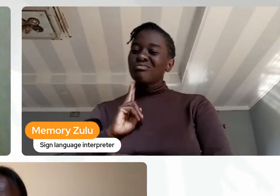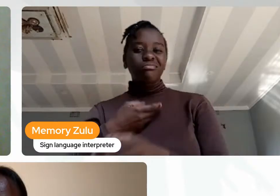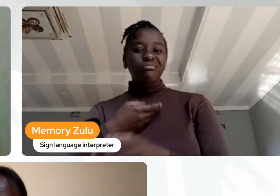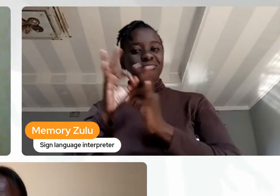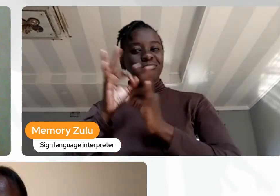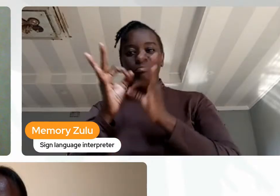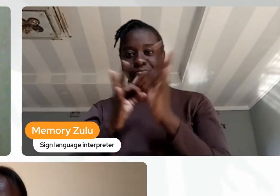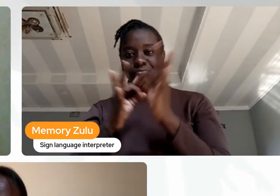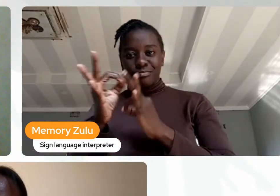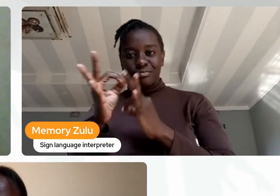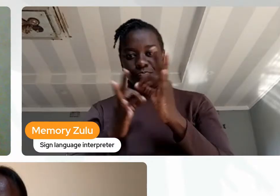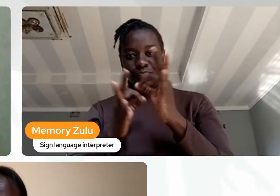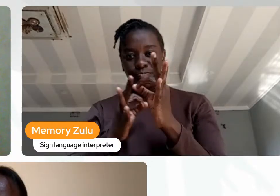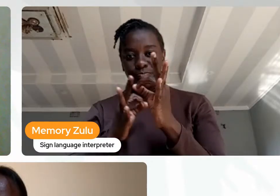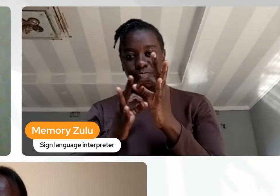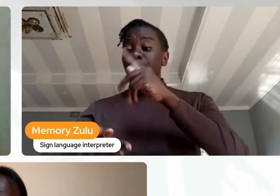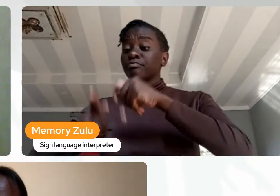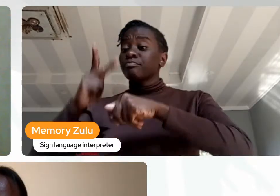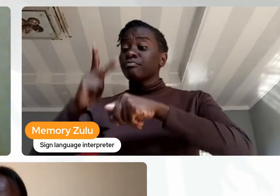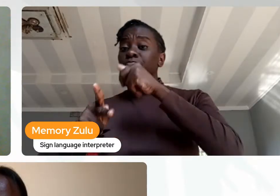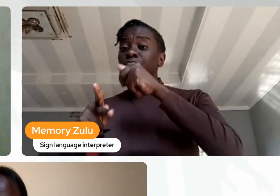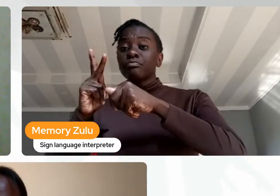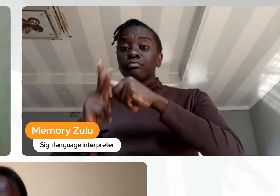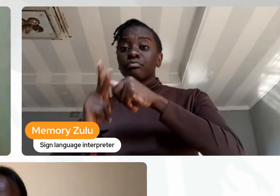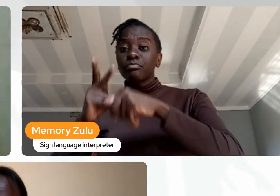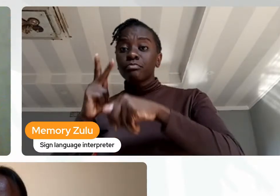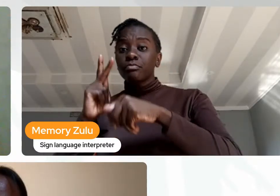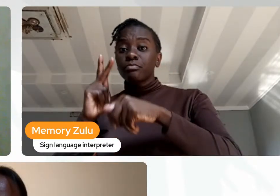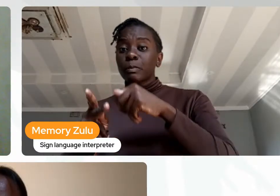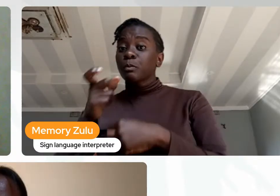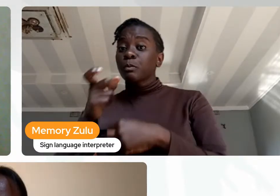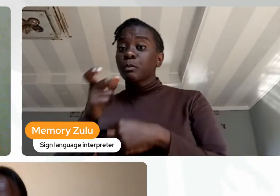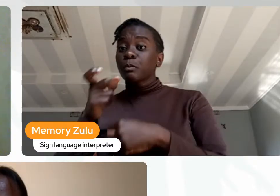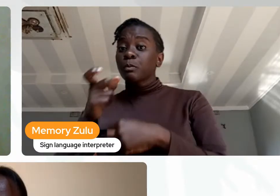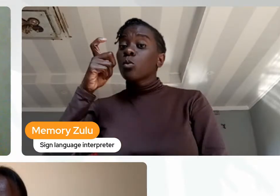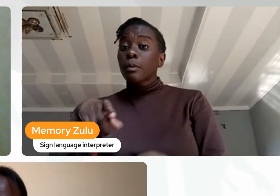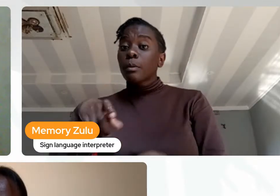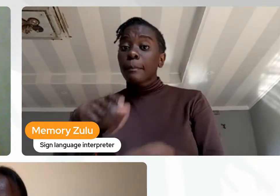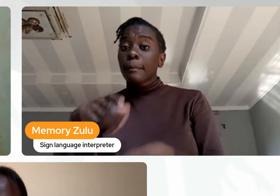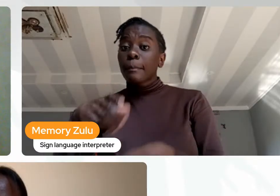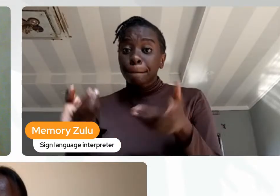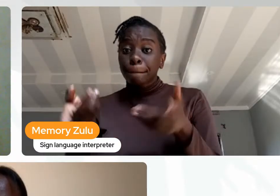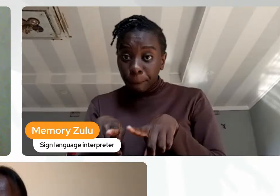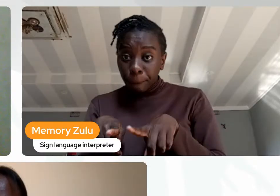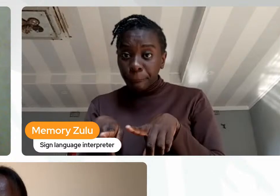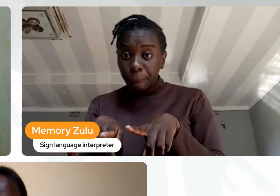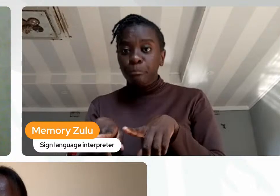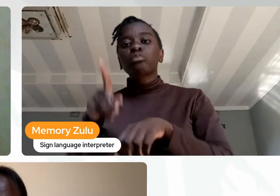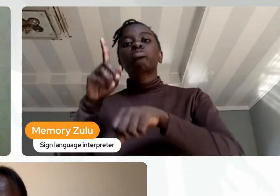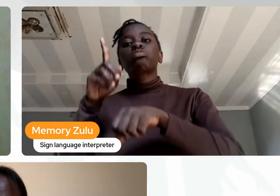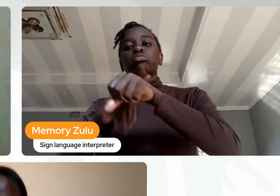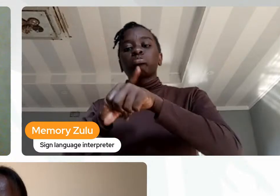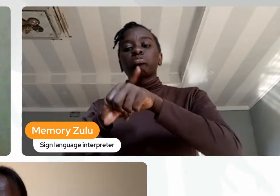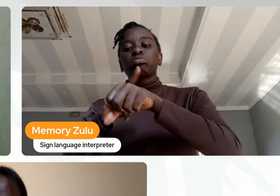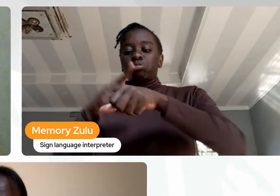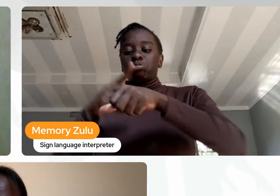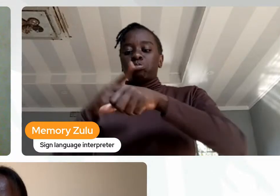The young people, they tend to have sex at an early age. So you'd find that 12, somebody